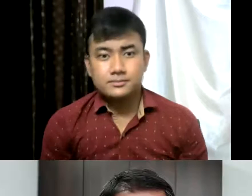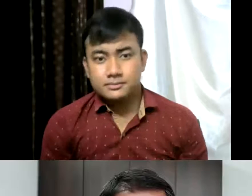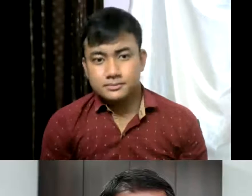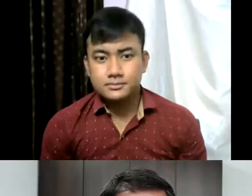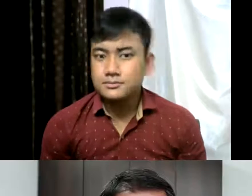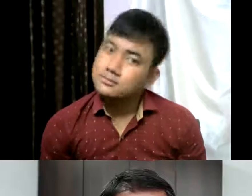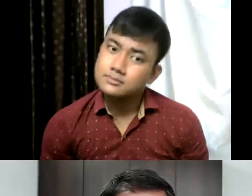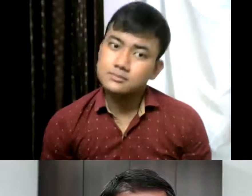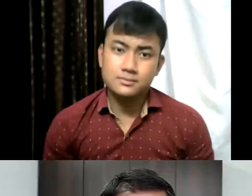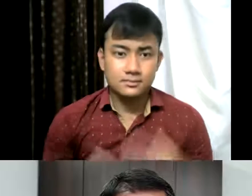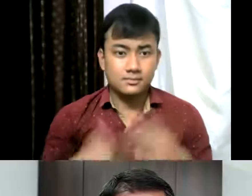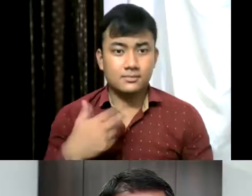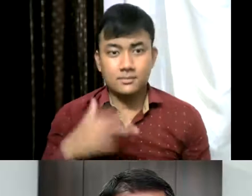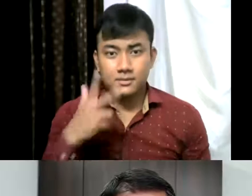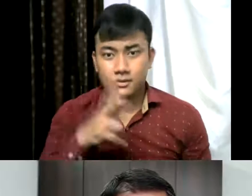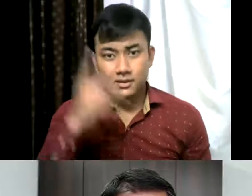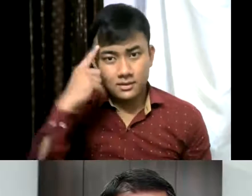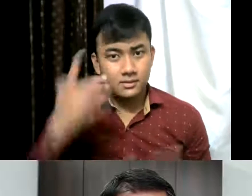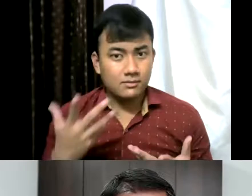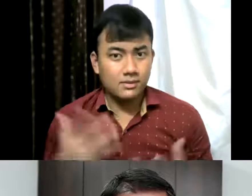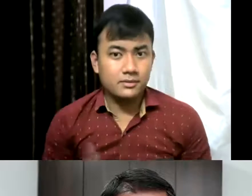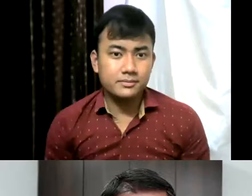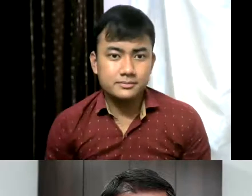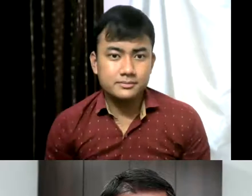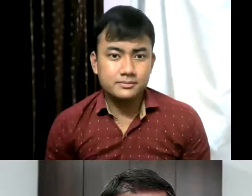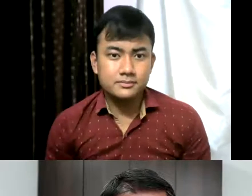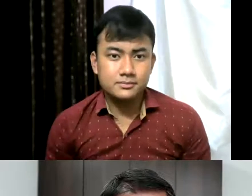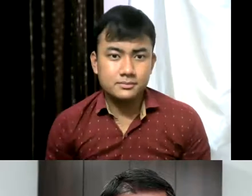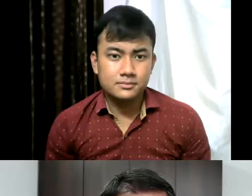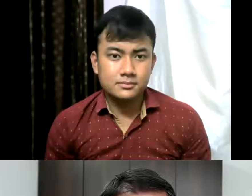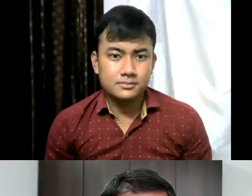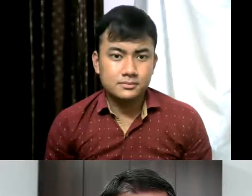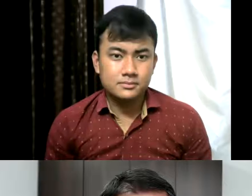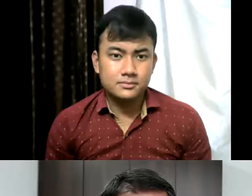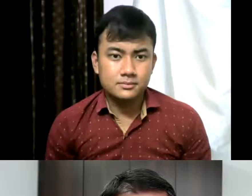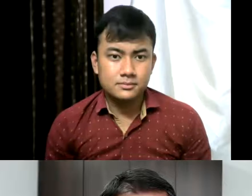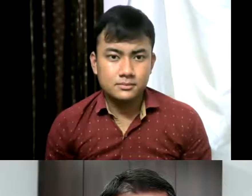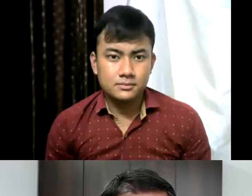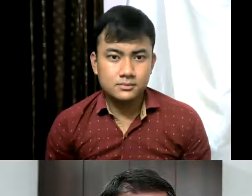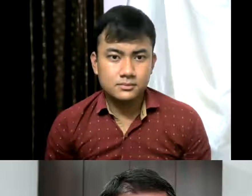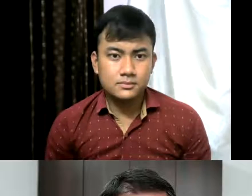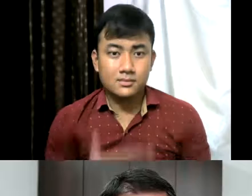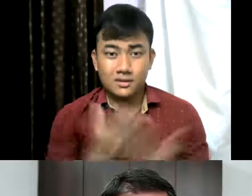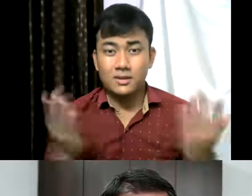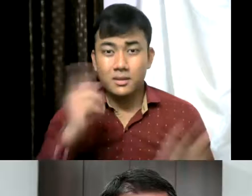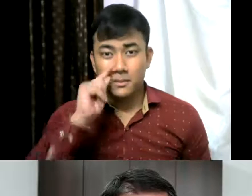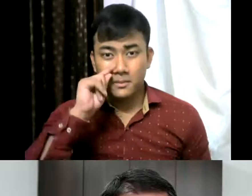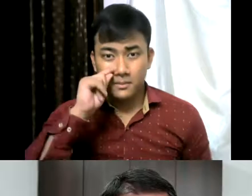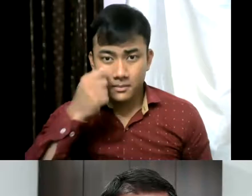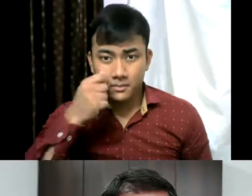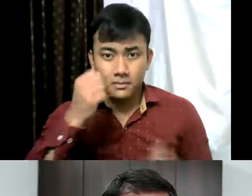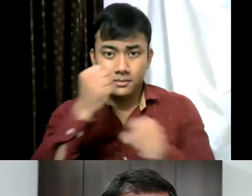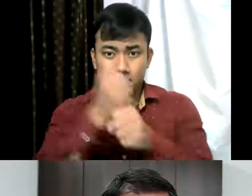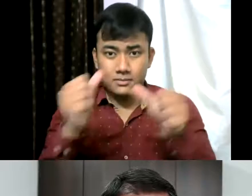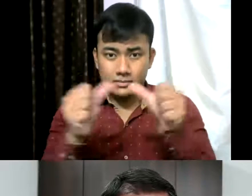And immediately what I was thinking around was that, while gay men are going to gym, and I'm talking about gay men